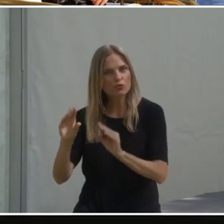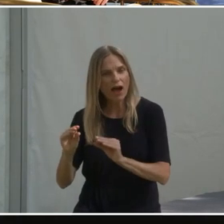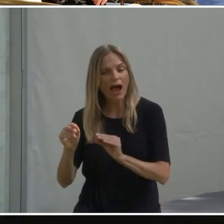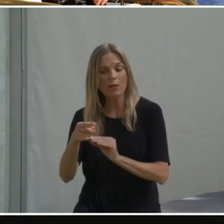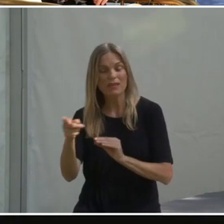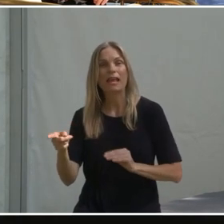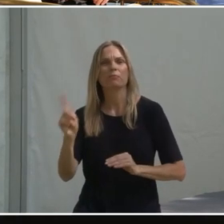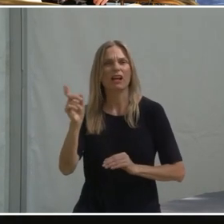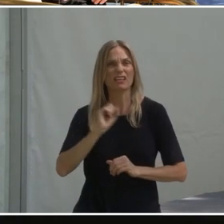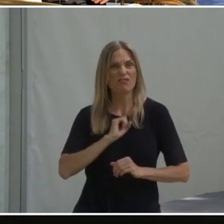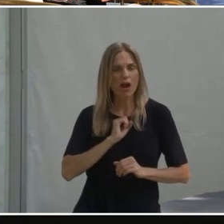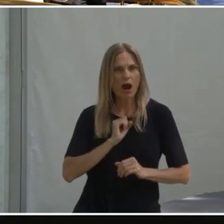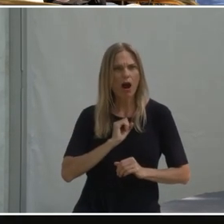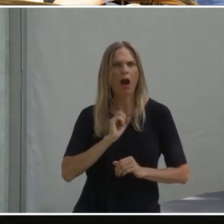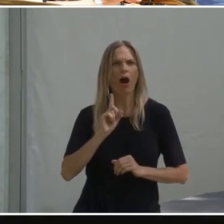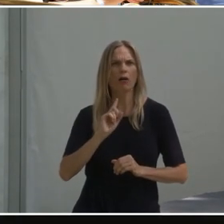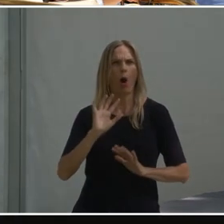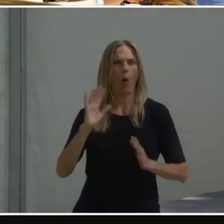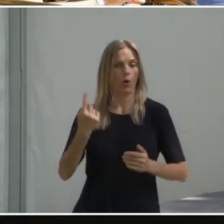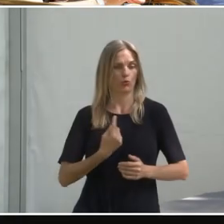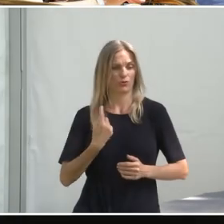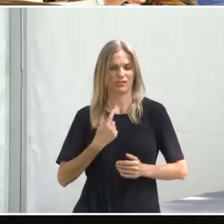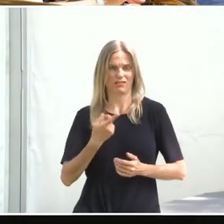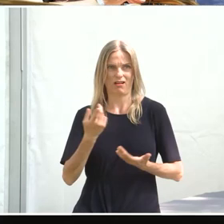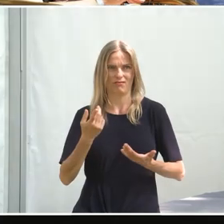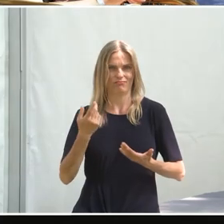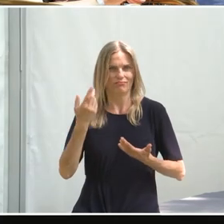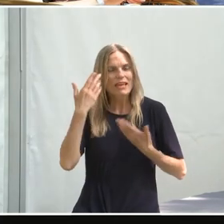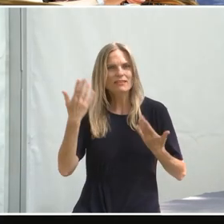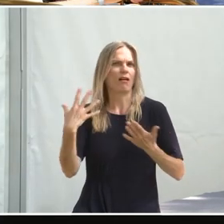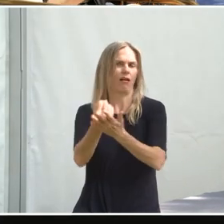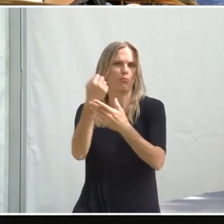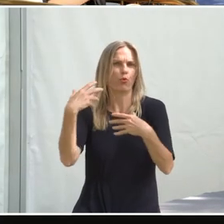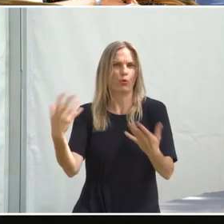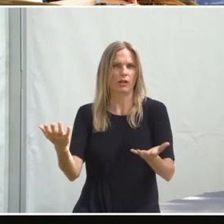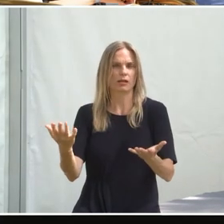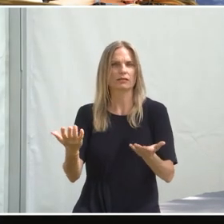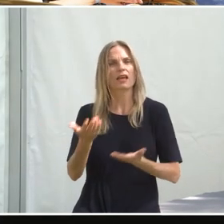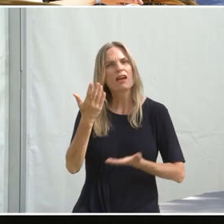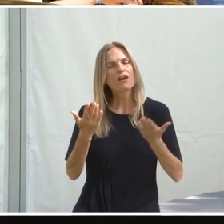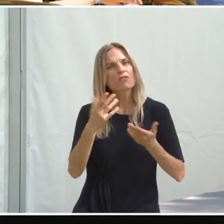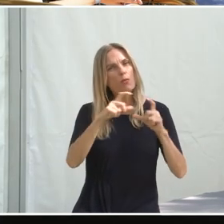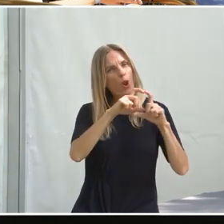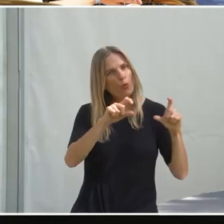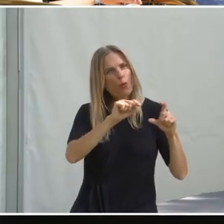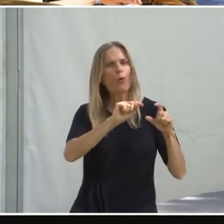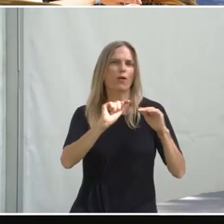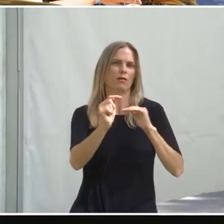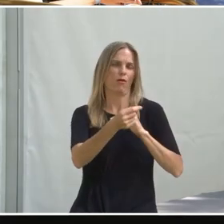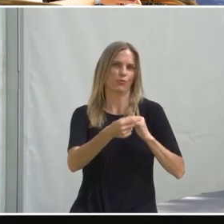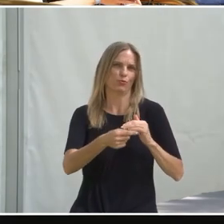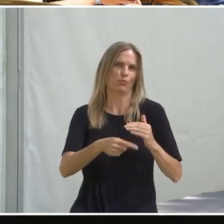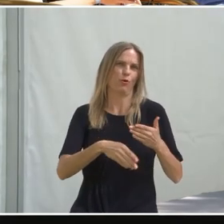their social needs, so they feel lonely. But if they had those skills, maybe from school, that could help them in the